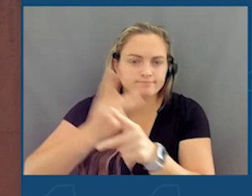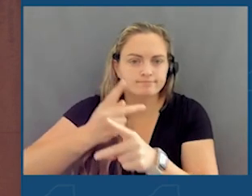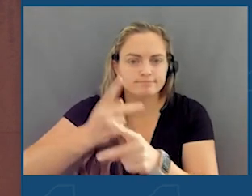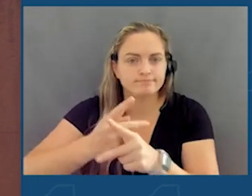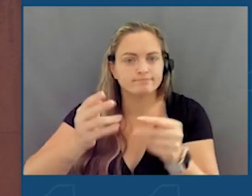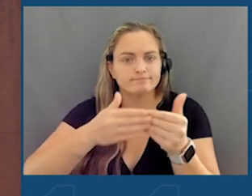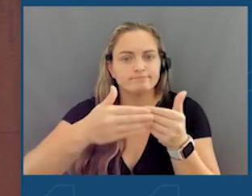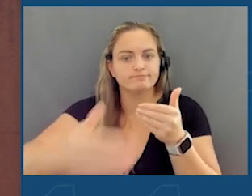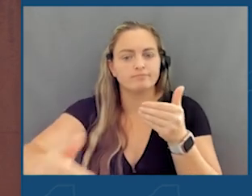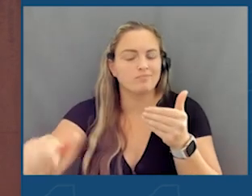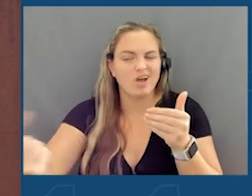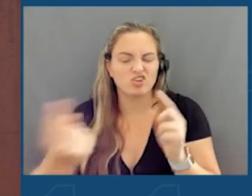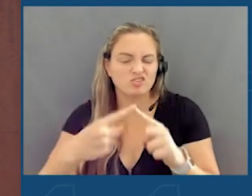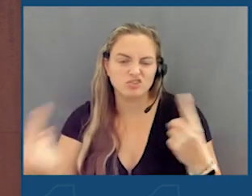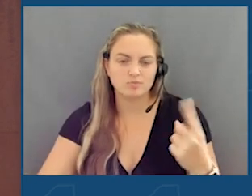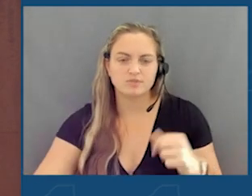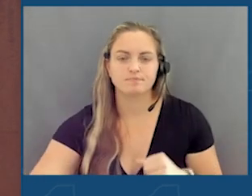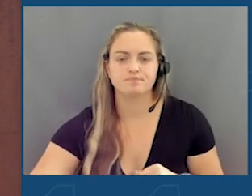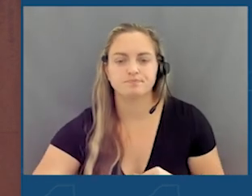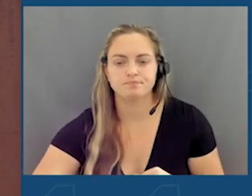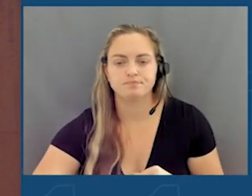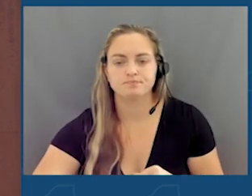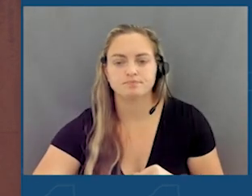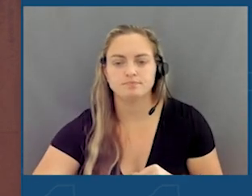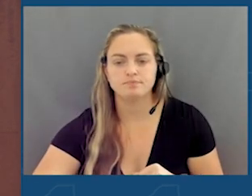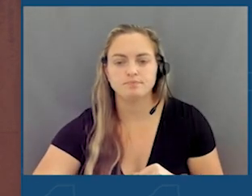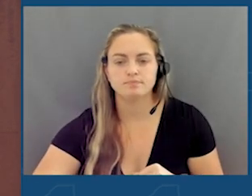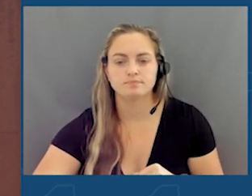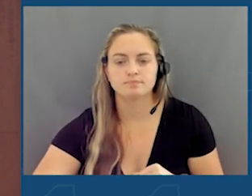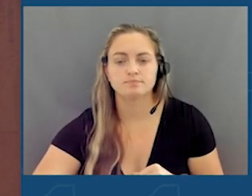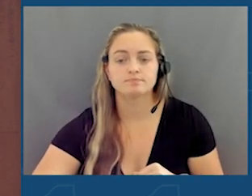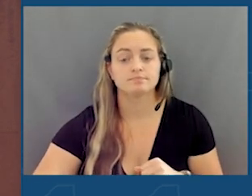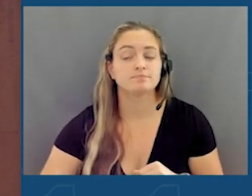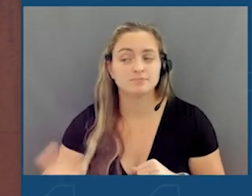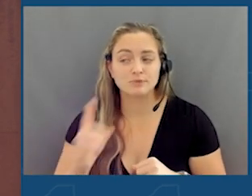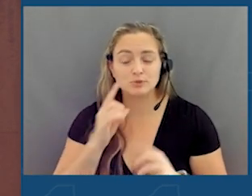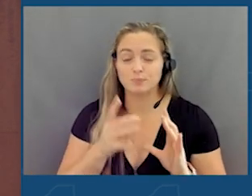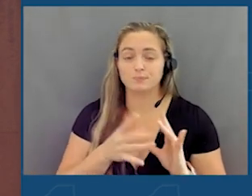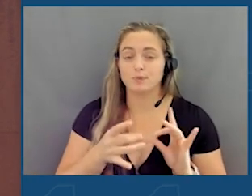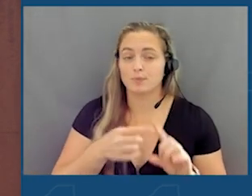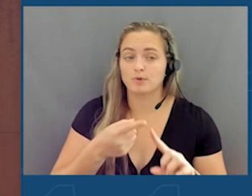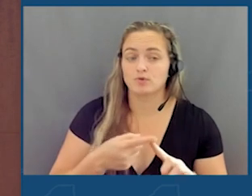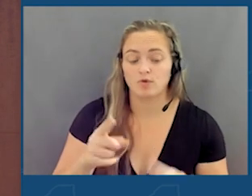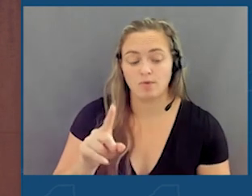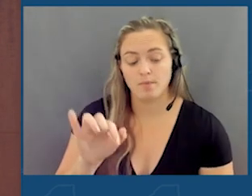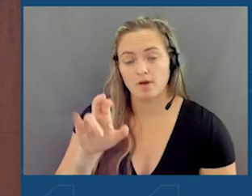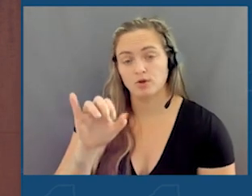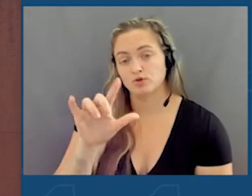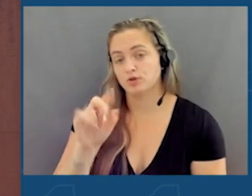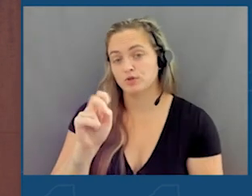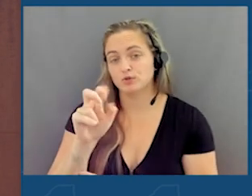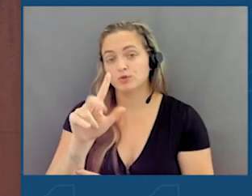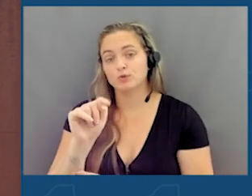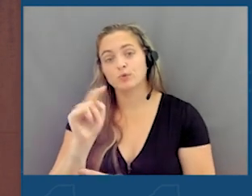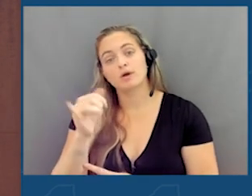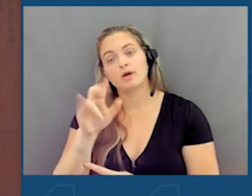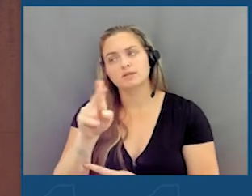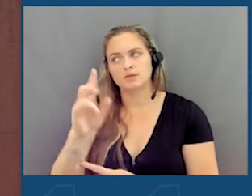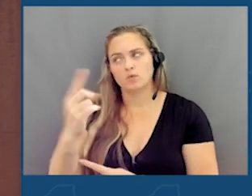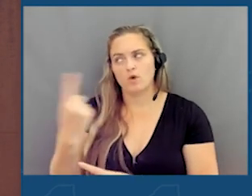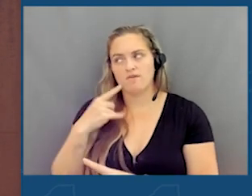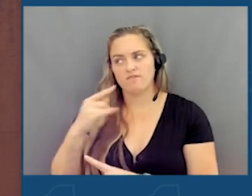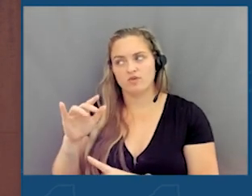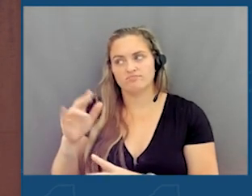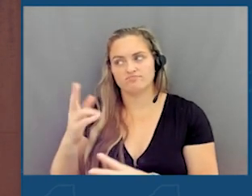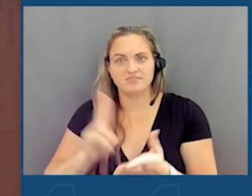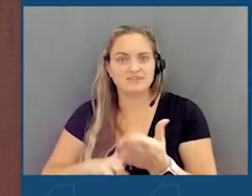opposite. I bring greetings from the leader of the Senate, Andrea Stewart-Cousins, who actually has one of the bills that is being signed today as